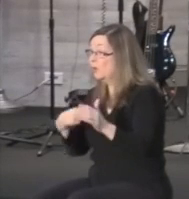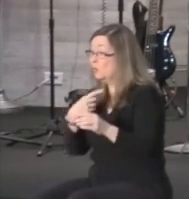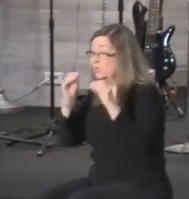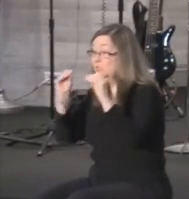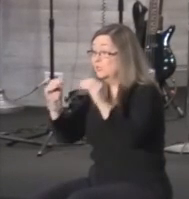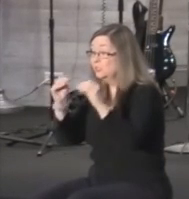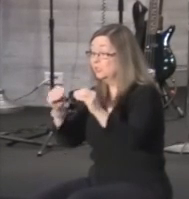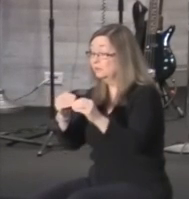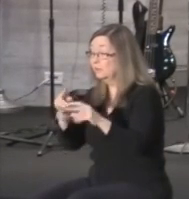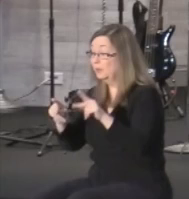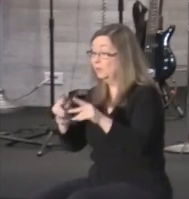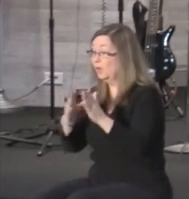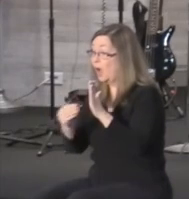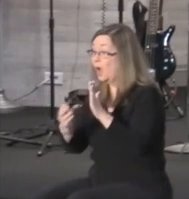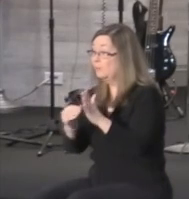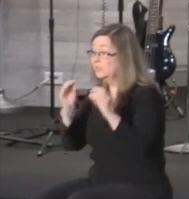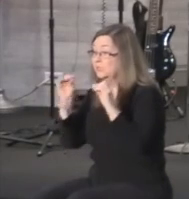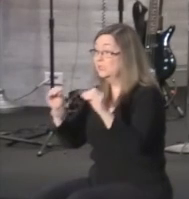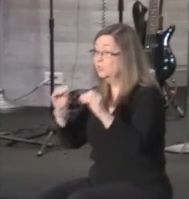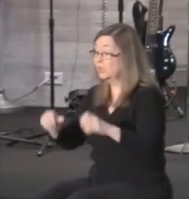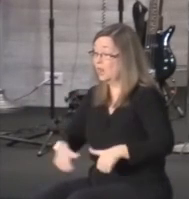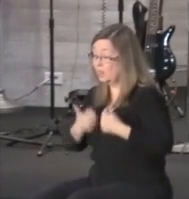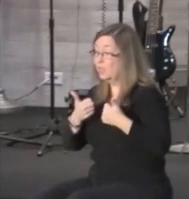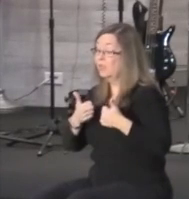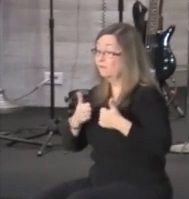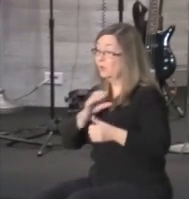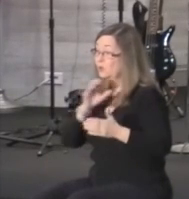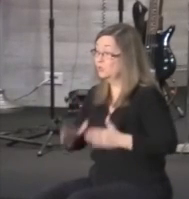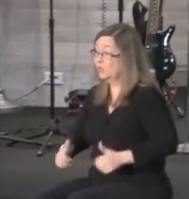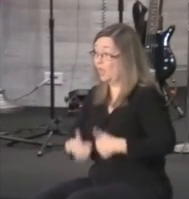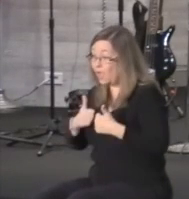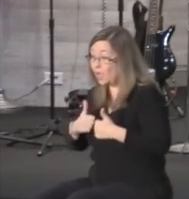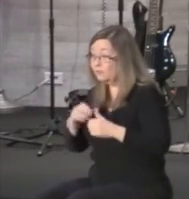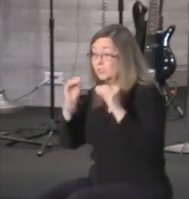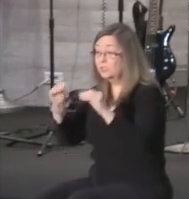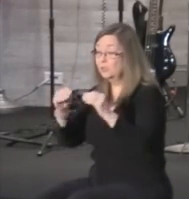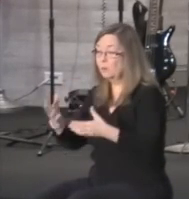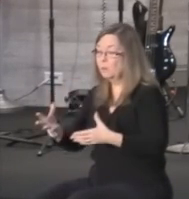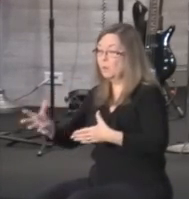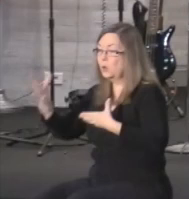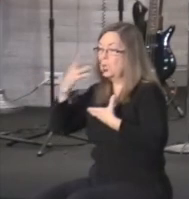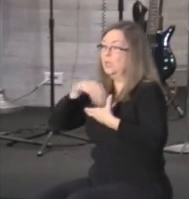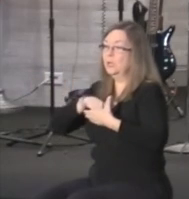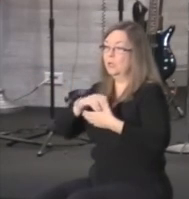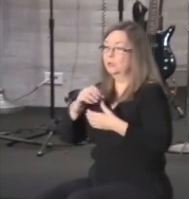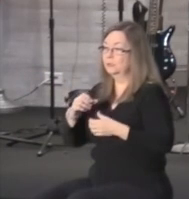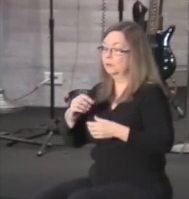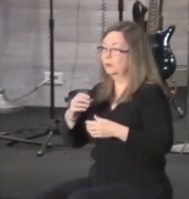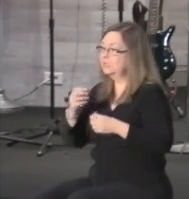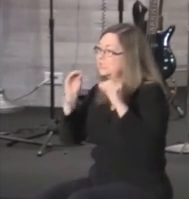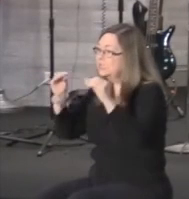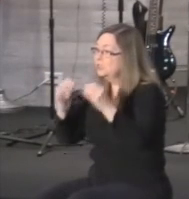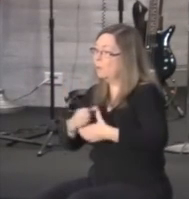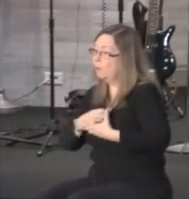to mimic? Are we teaching them to live it out? Are we teaching them to breathe it in? Are we teaching them to echo it